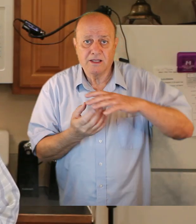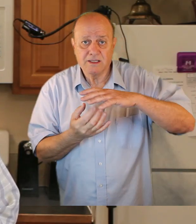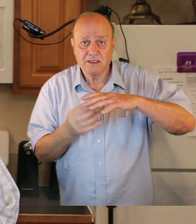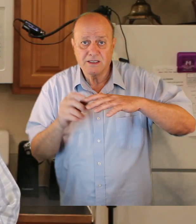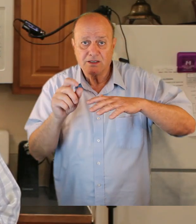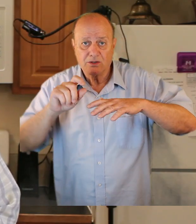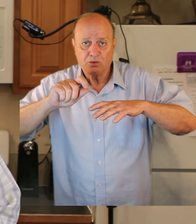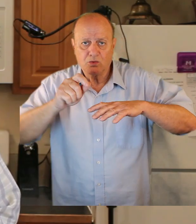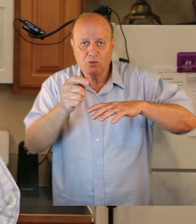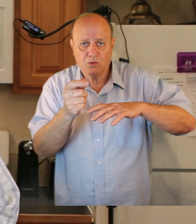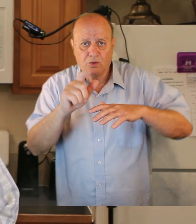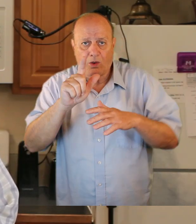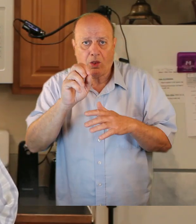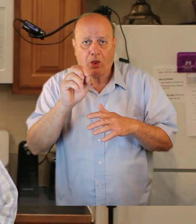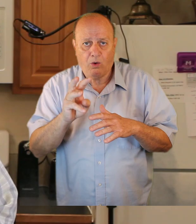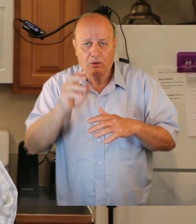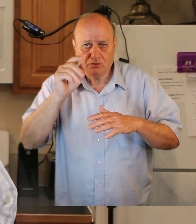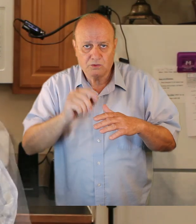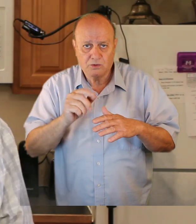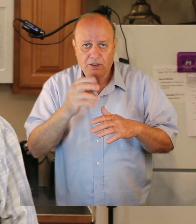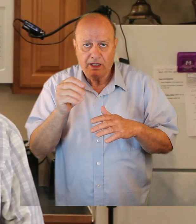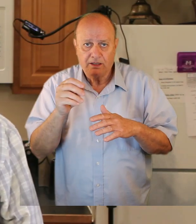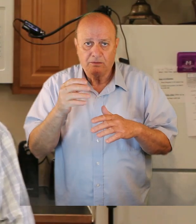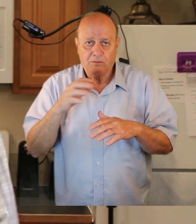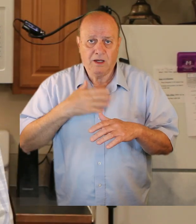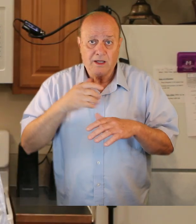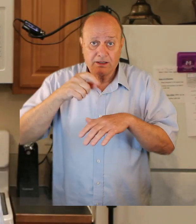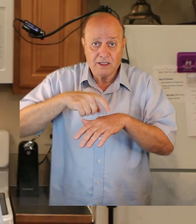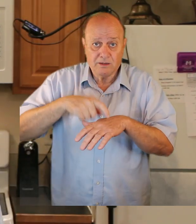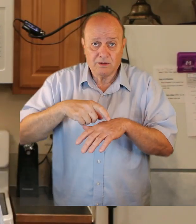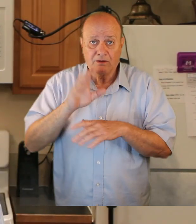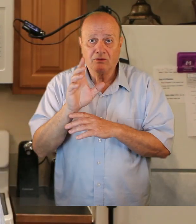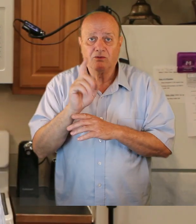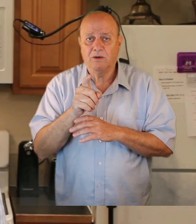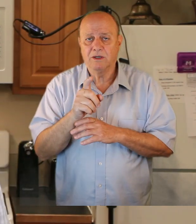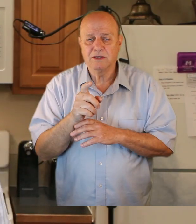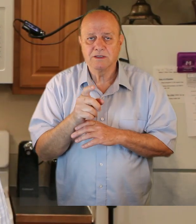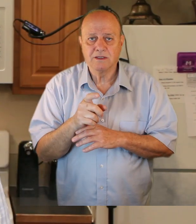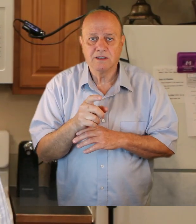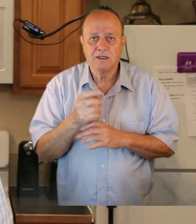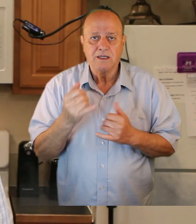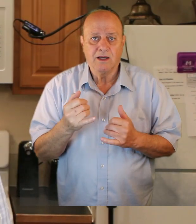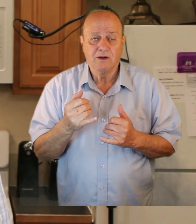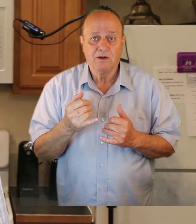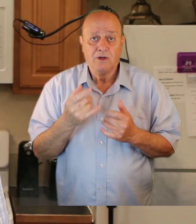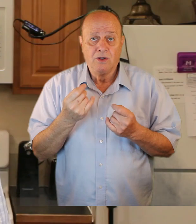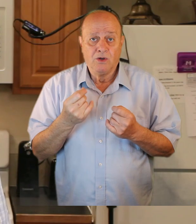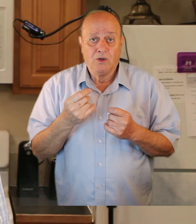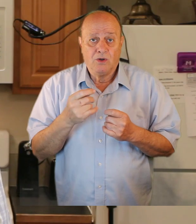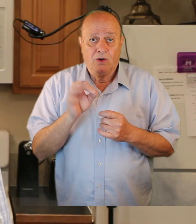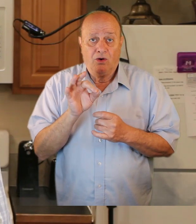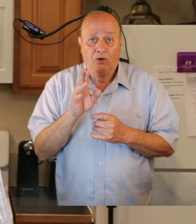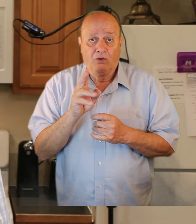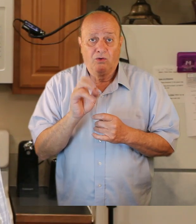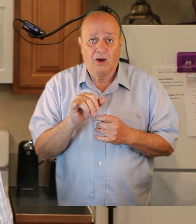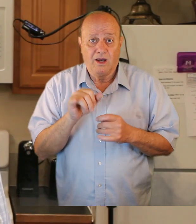all the way down and just set my timer for 5 minutes. Okay, while we're waiting for the noodle to boil and finish off, what we're going to be doing